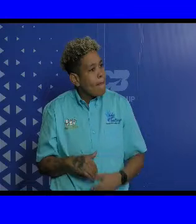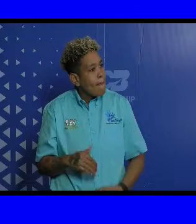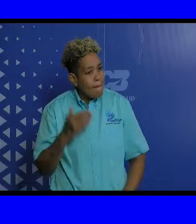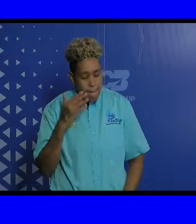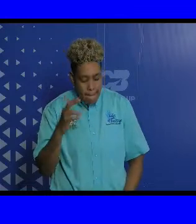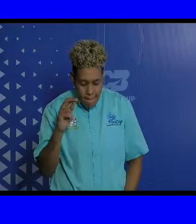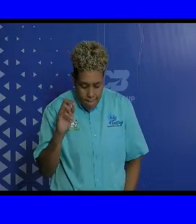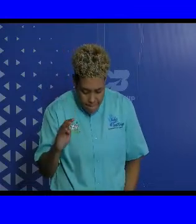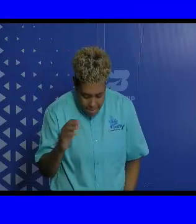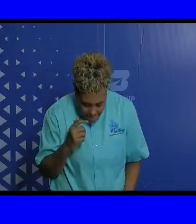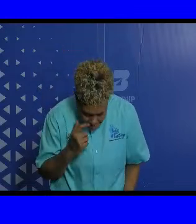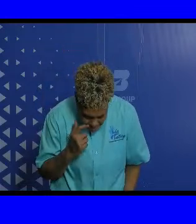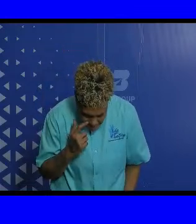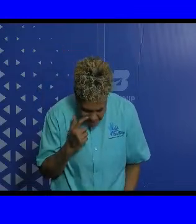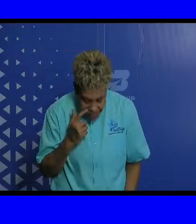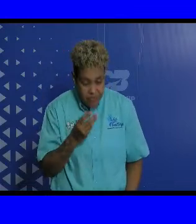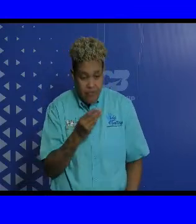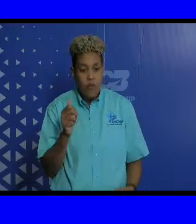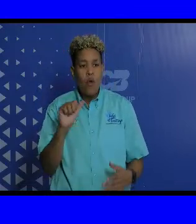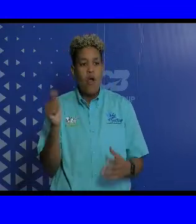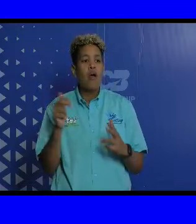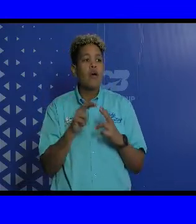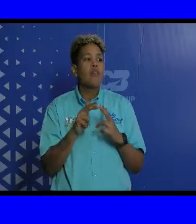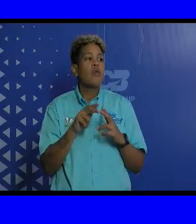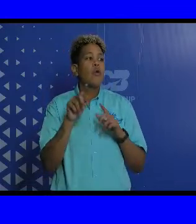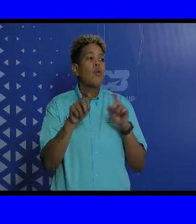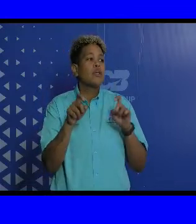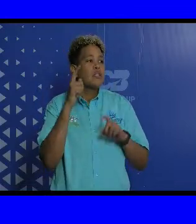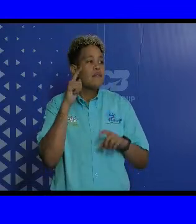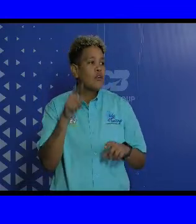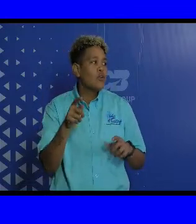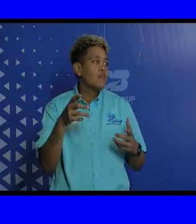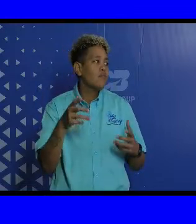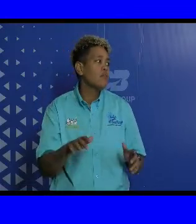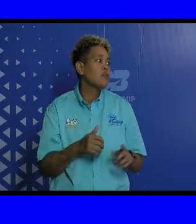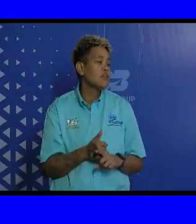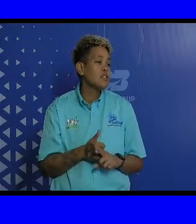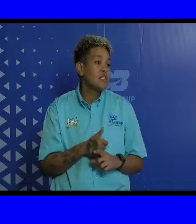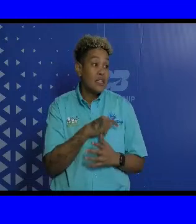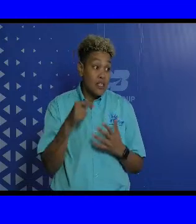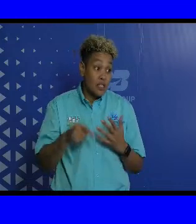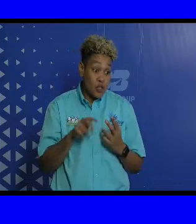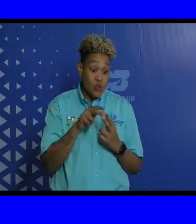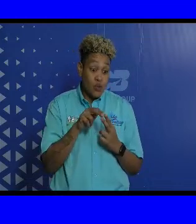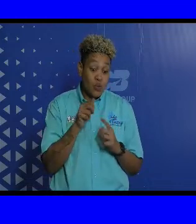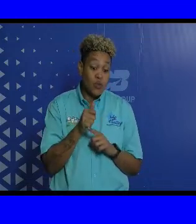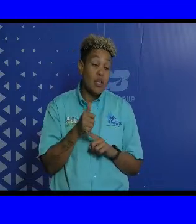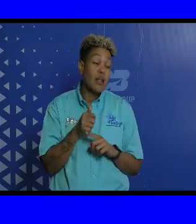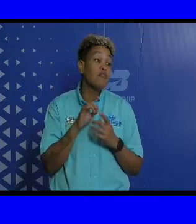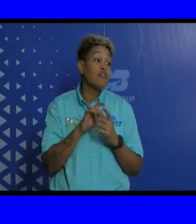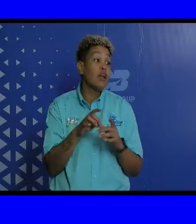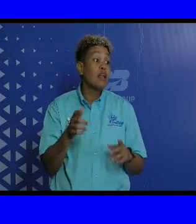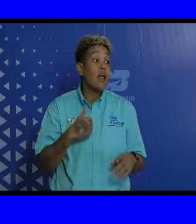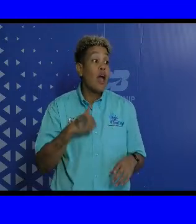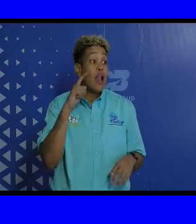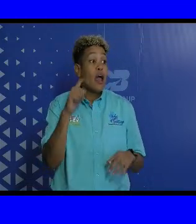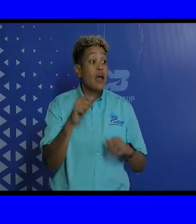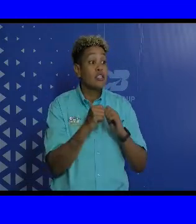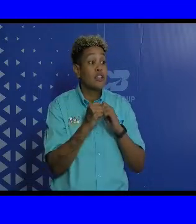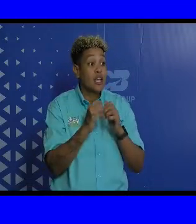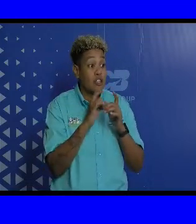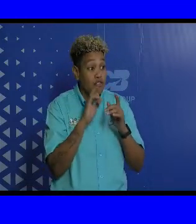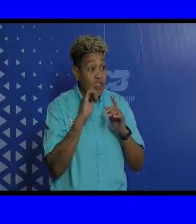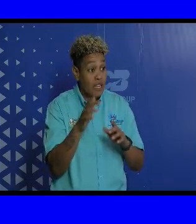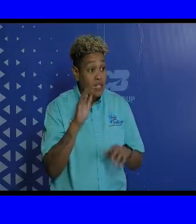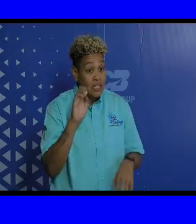Rob. A couple other questions for you. So these two are I'll ask them together in